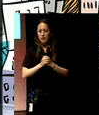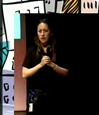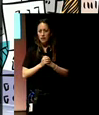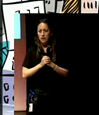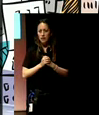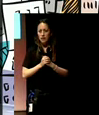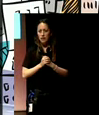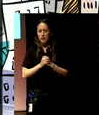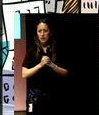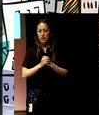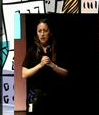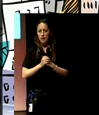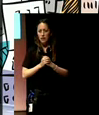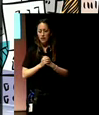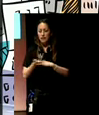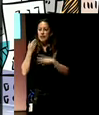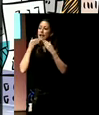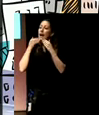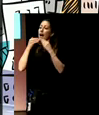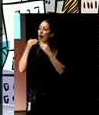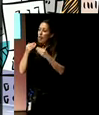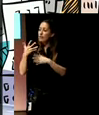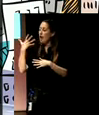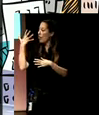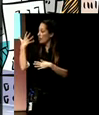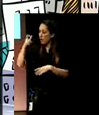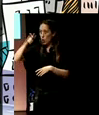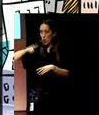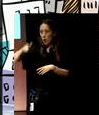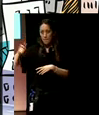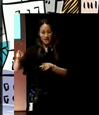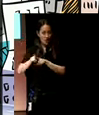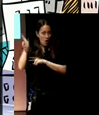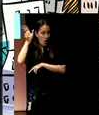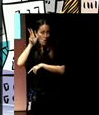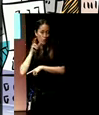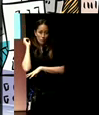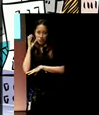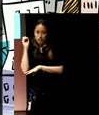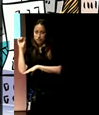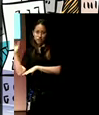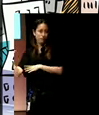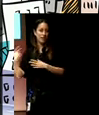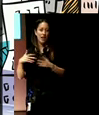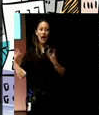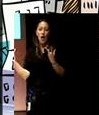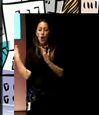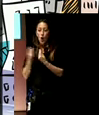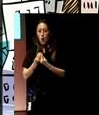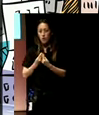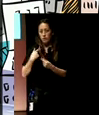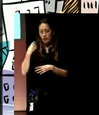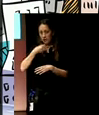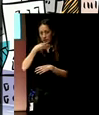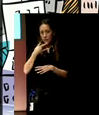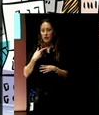Well, to finish, I want to thank our 5 speakers, luxury speakers.